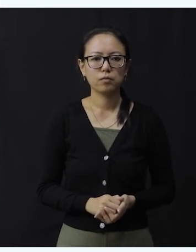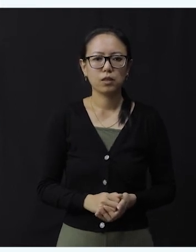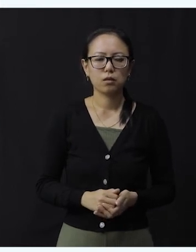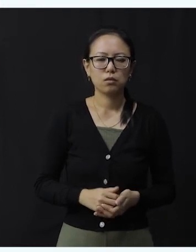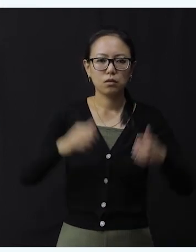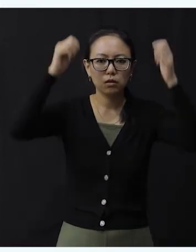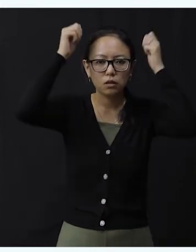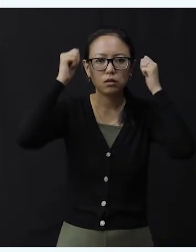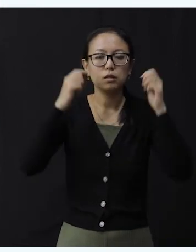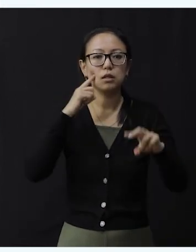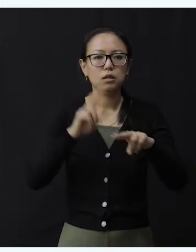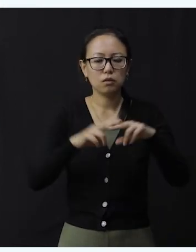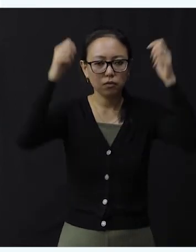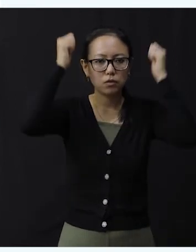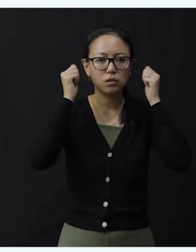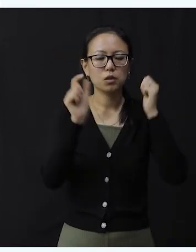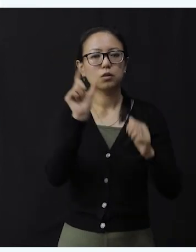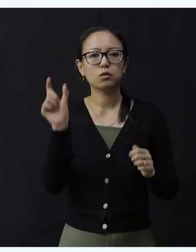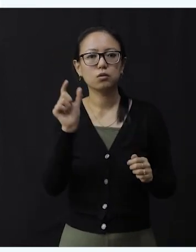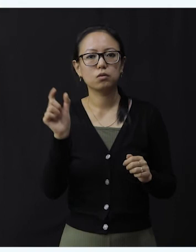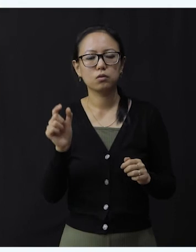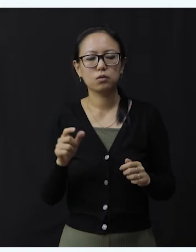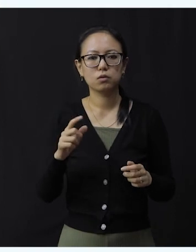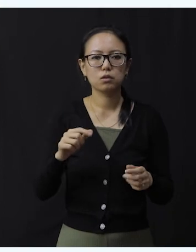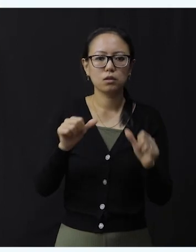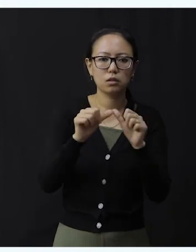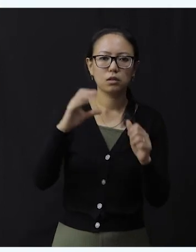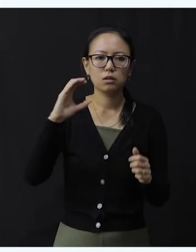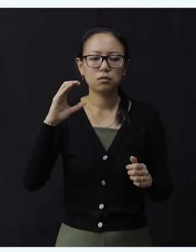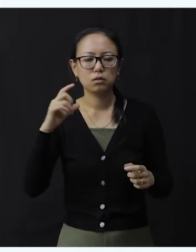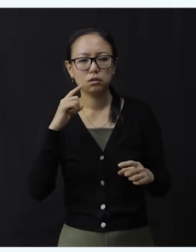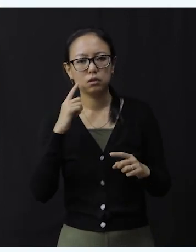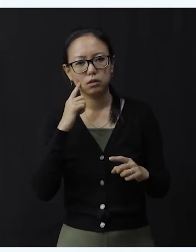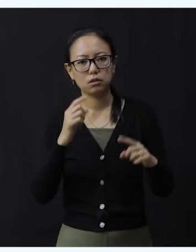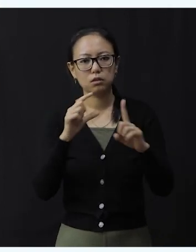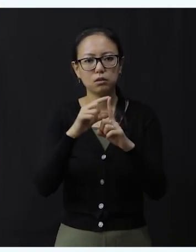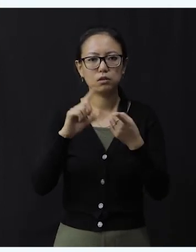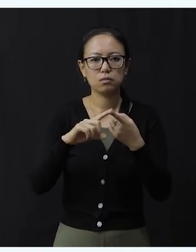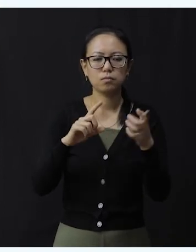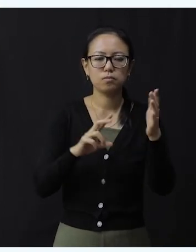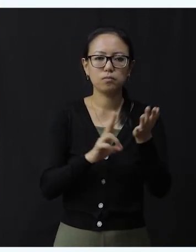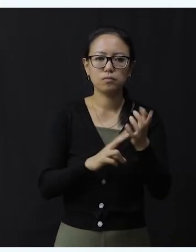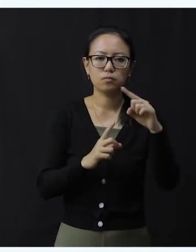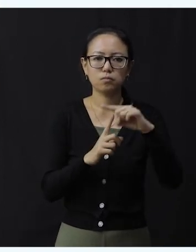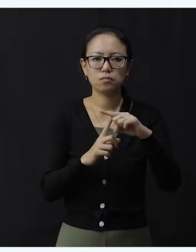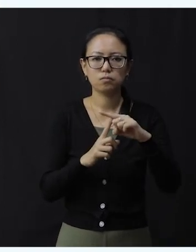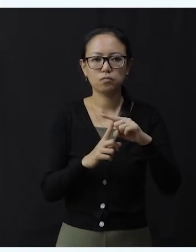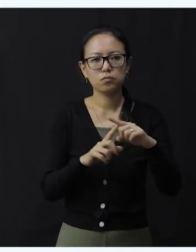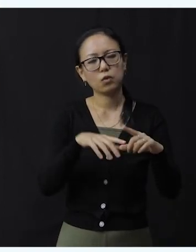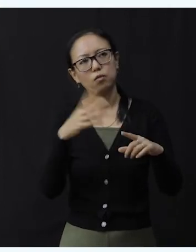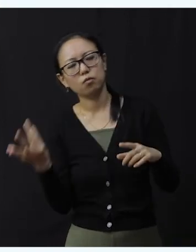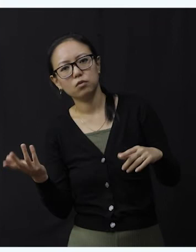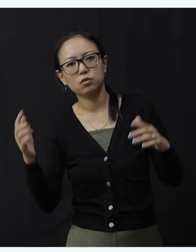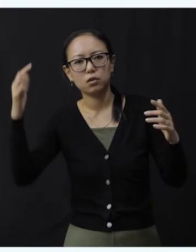our balance and if we meet an accident also, we may not get a severe injury. So it is very important while riding a